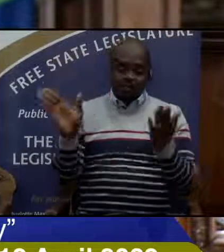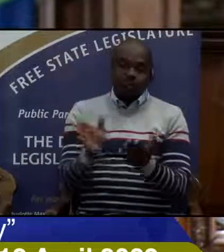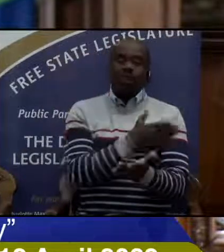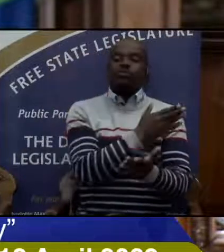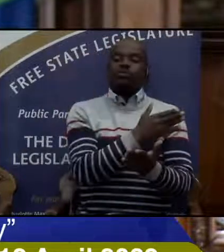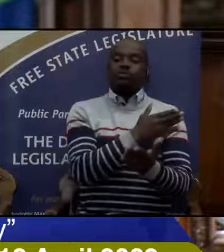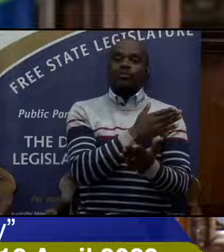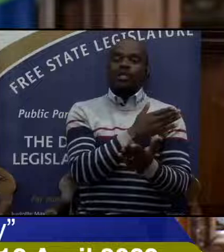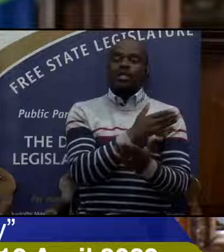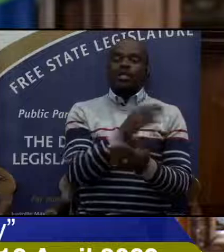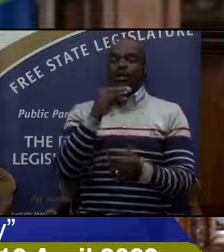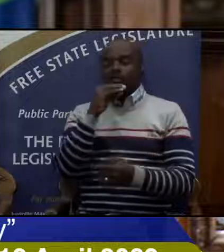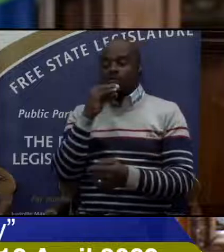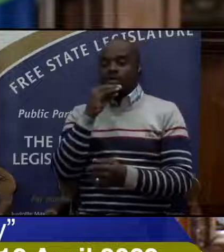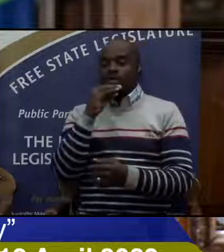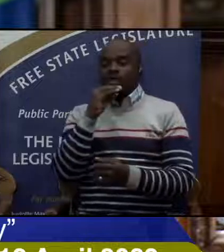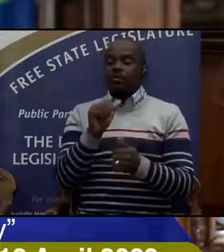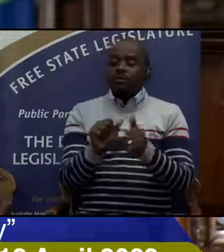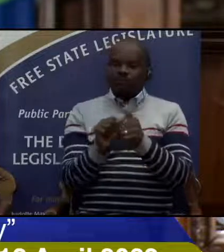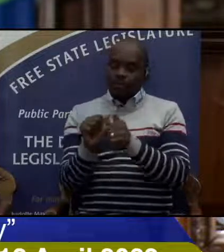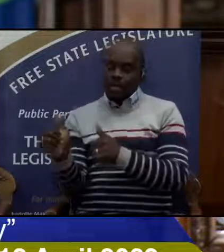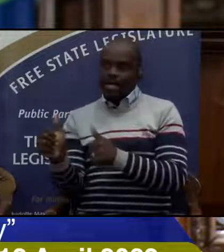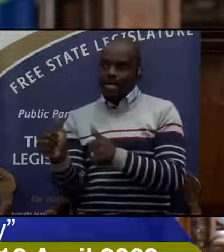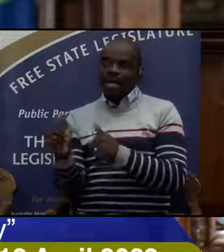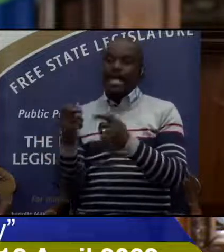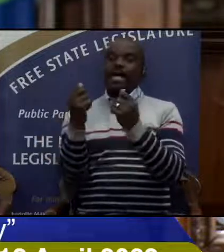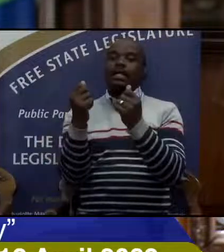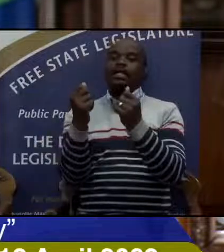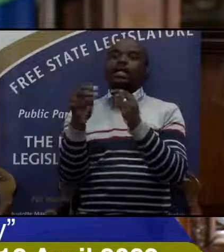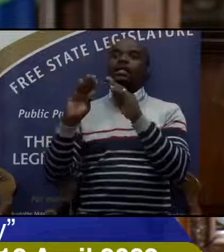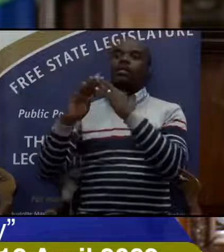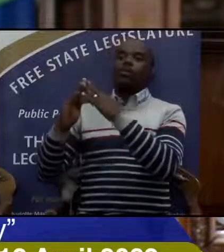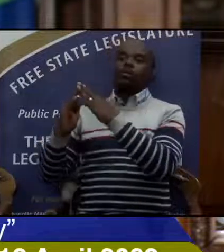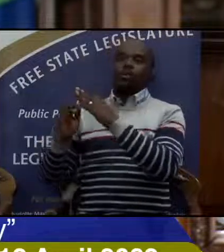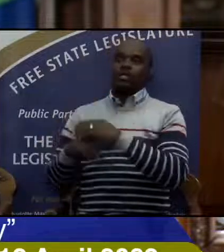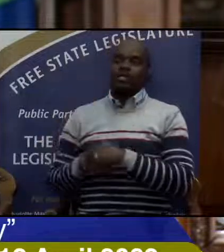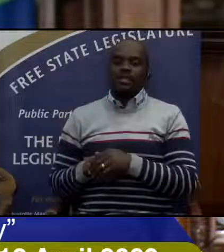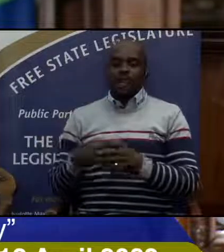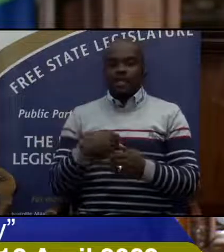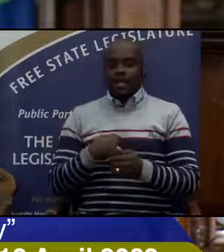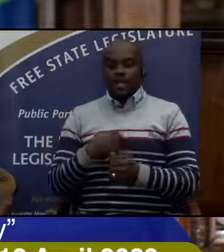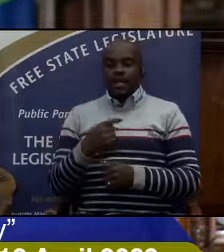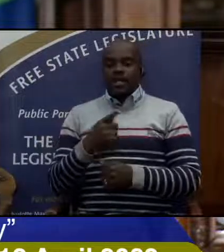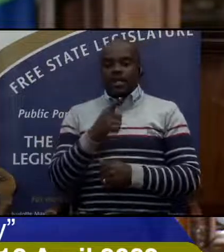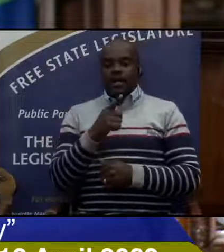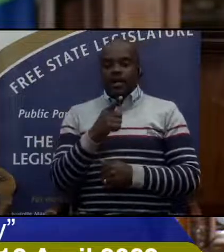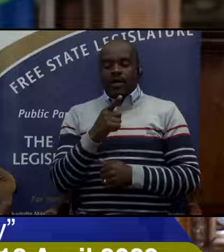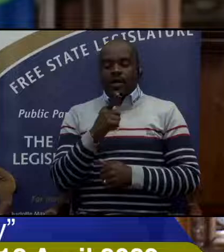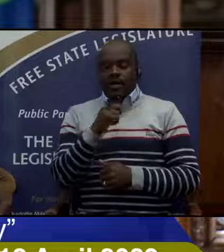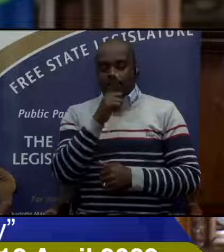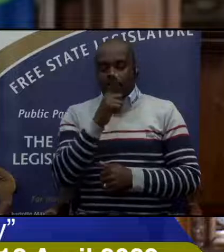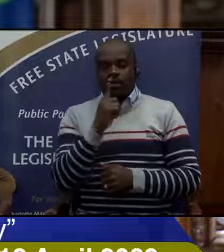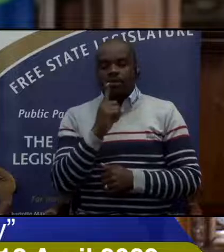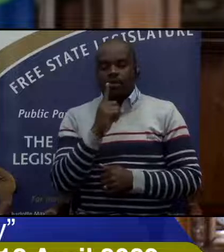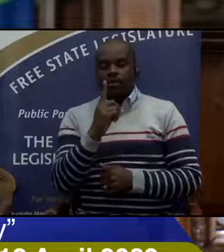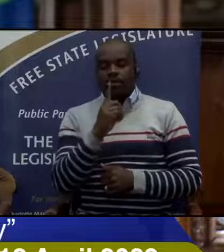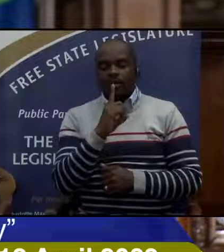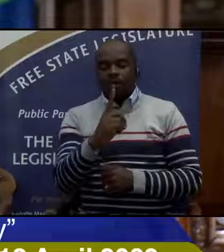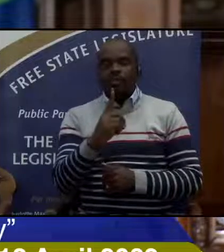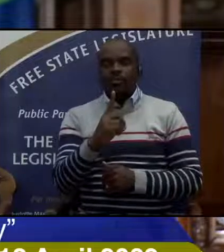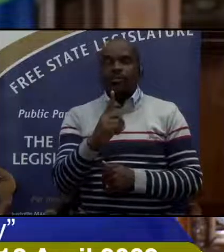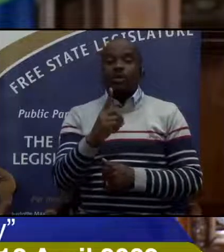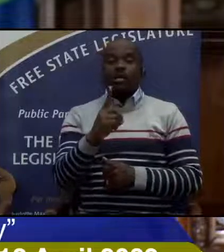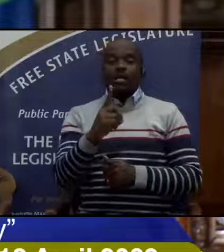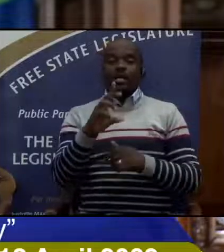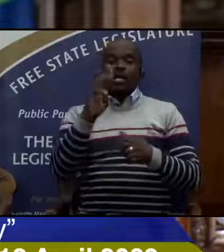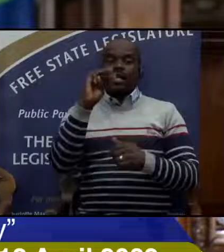been talking to the MEC COGTA to implement Section 106 in Maluti. We have